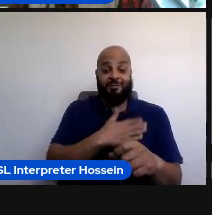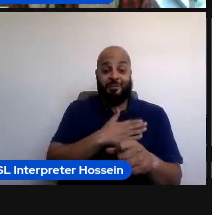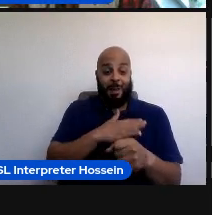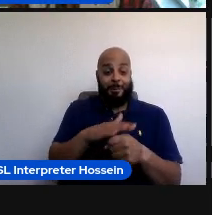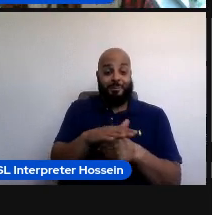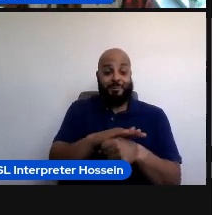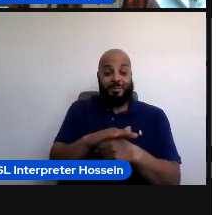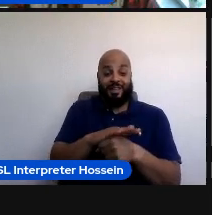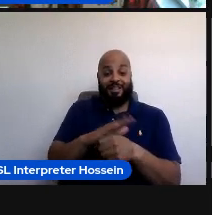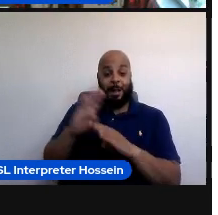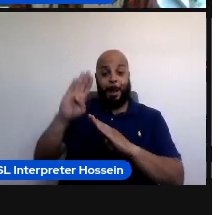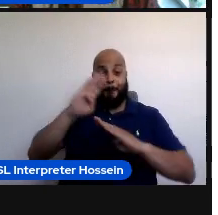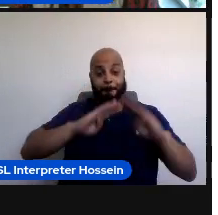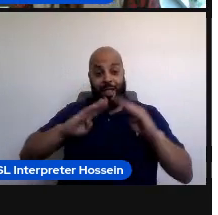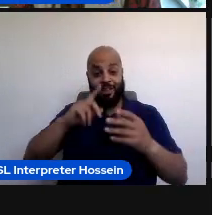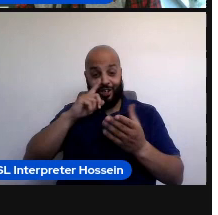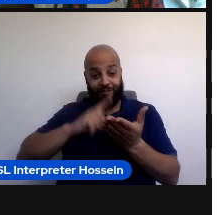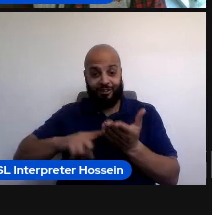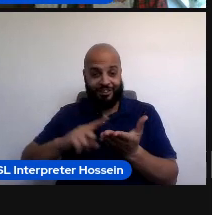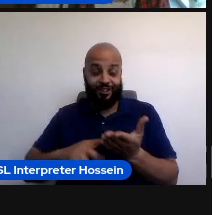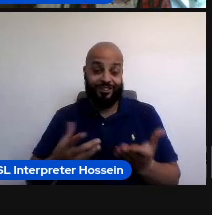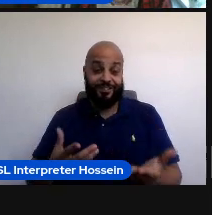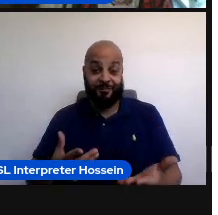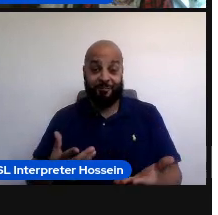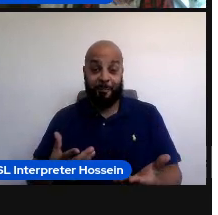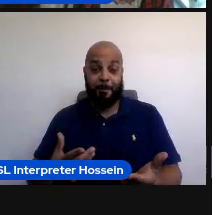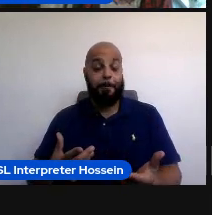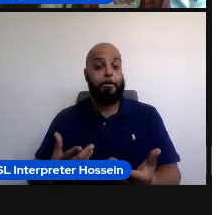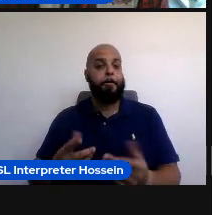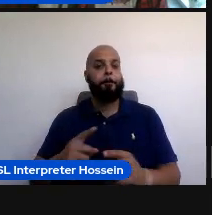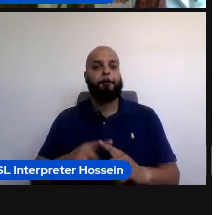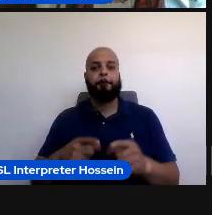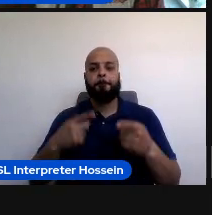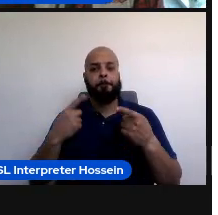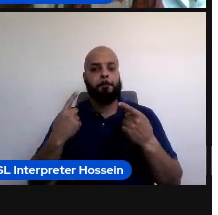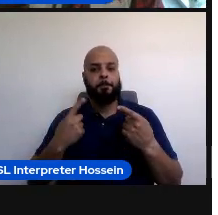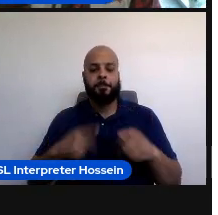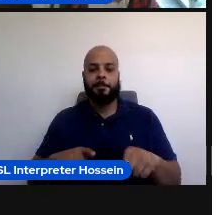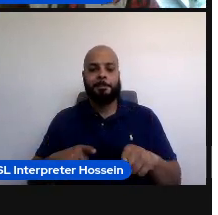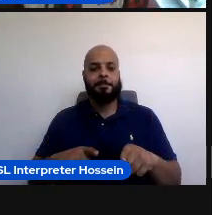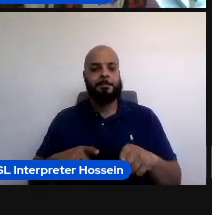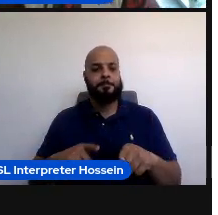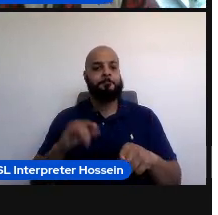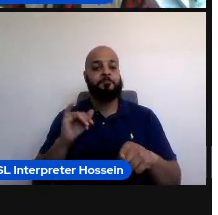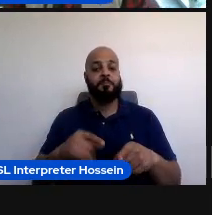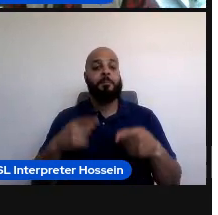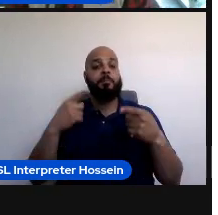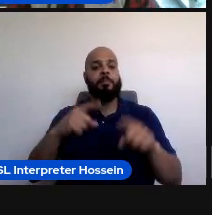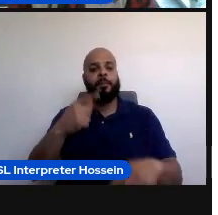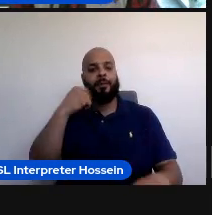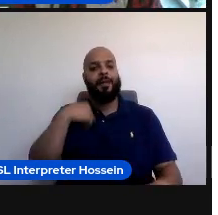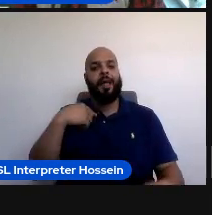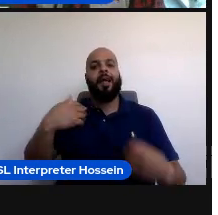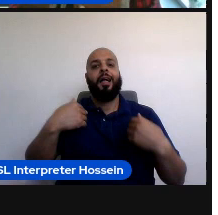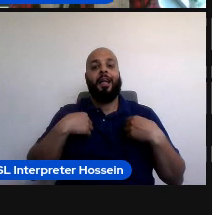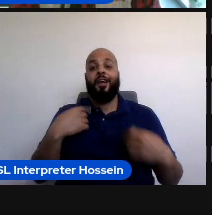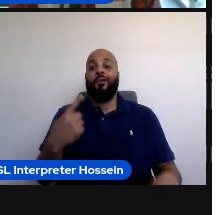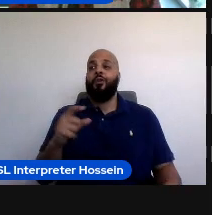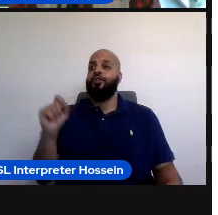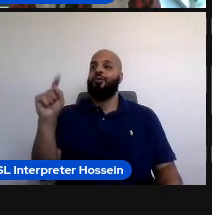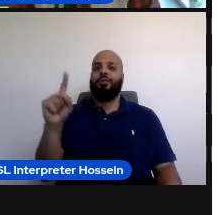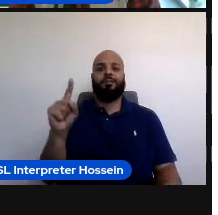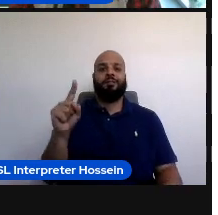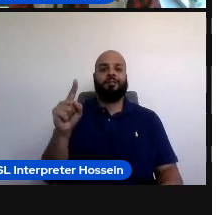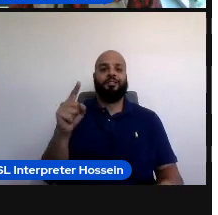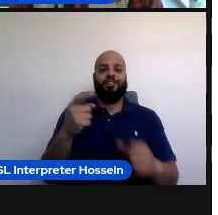biologist, biological researcher. But what happened because I had a biological question and I put